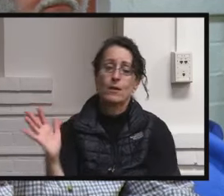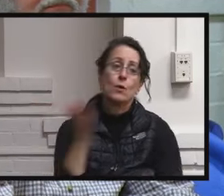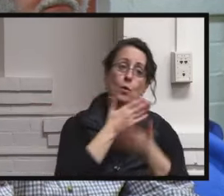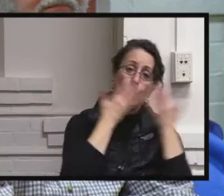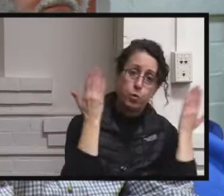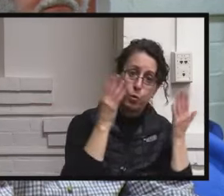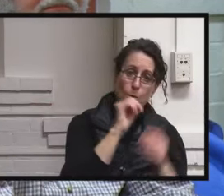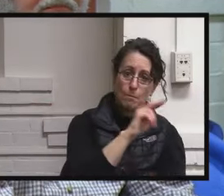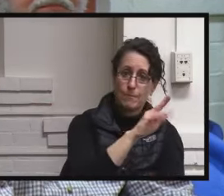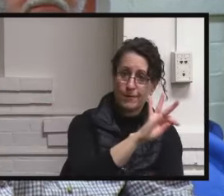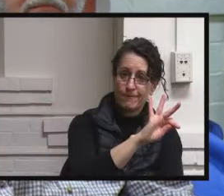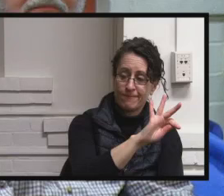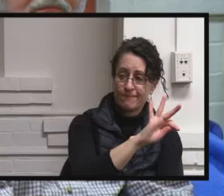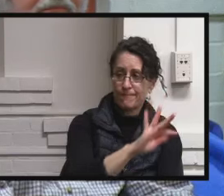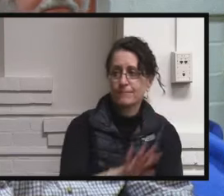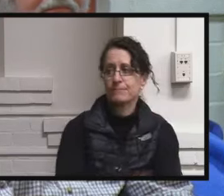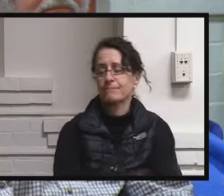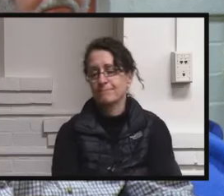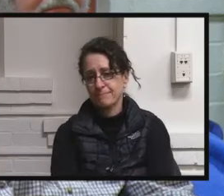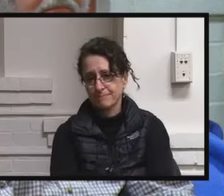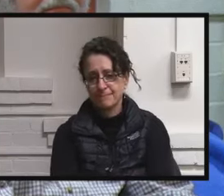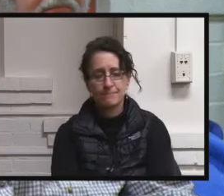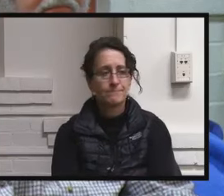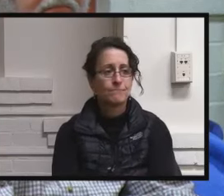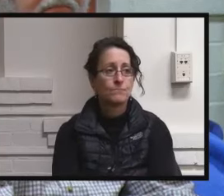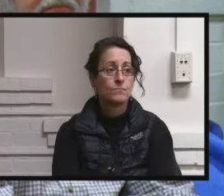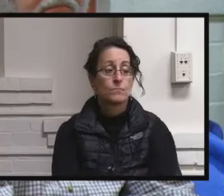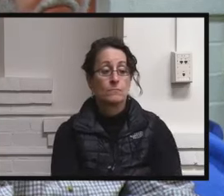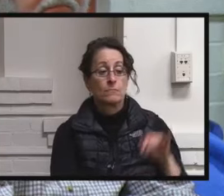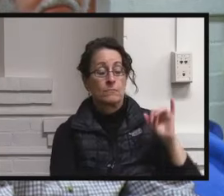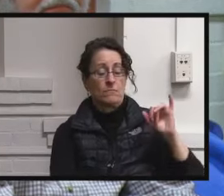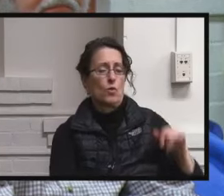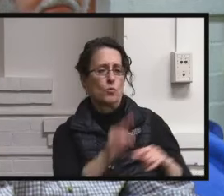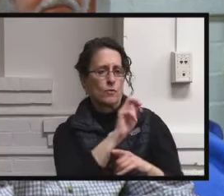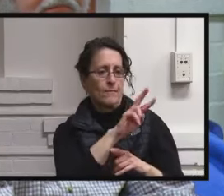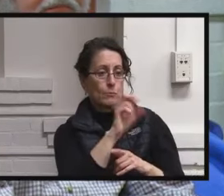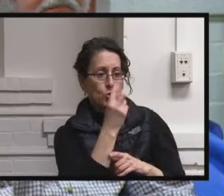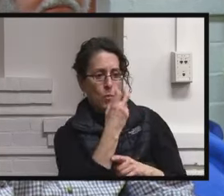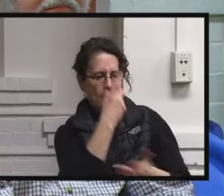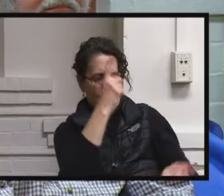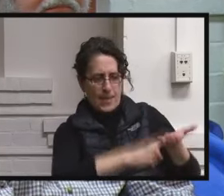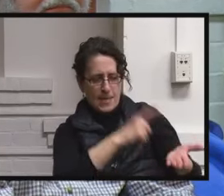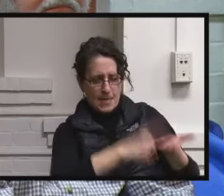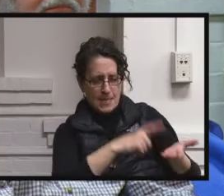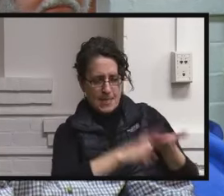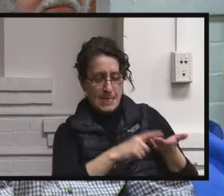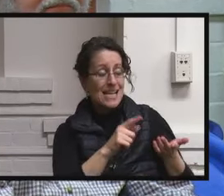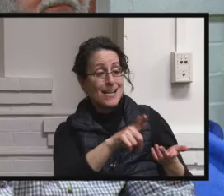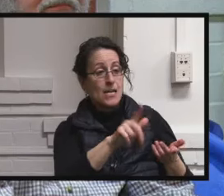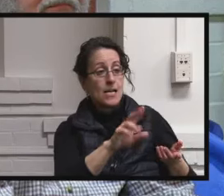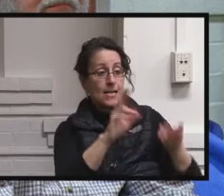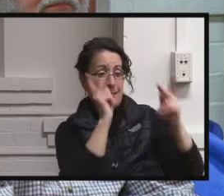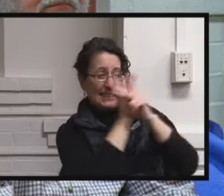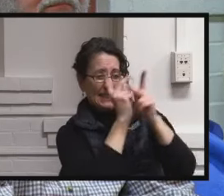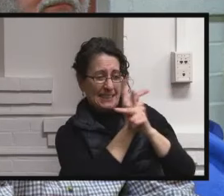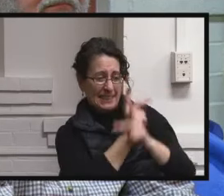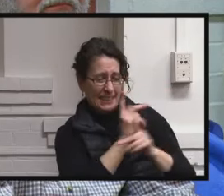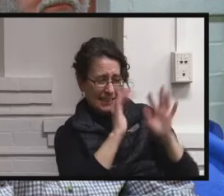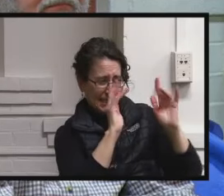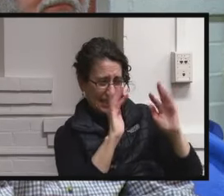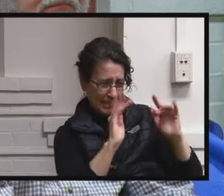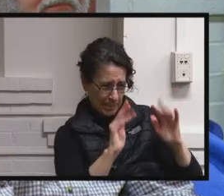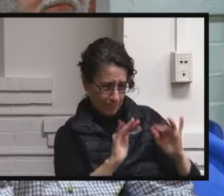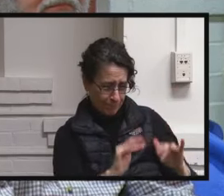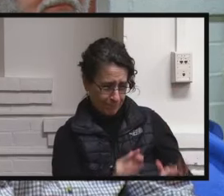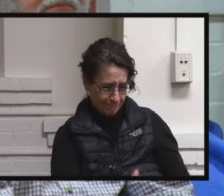So in that meeting, looking at the no MRF option, when we went through the numbers one more time, there were concerns